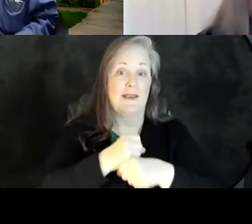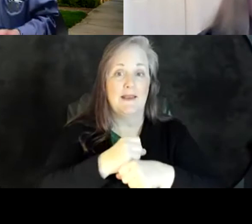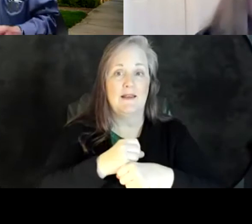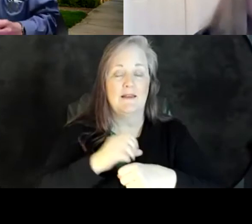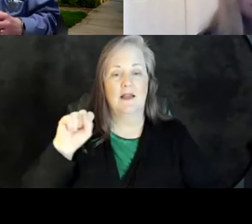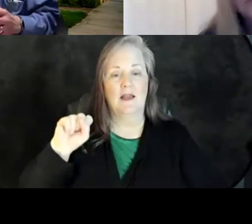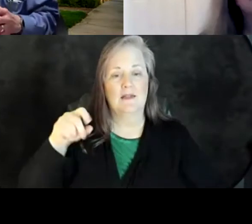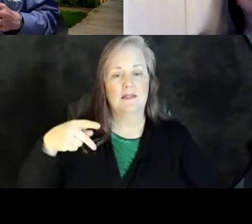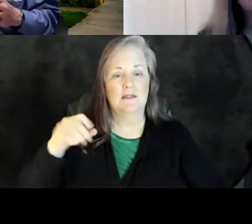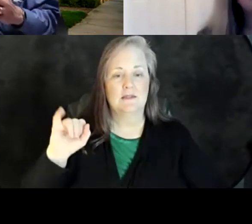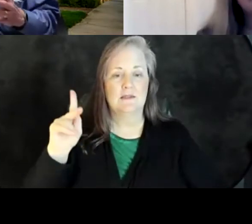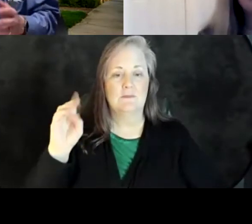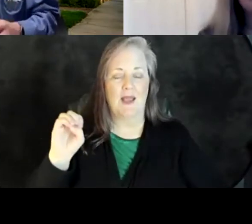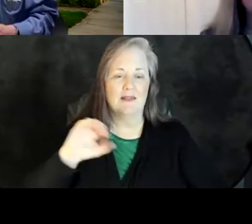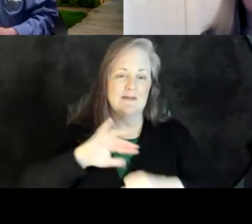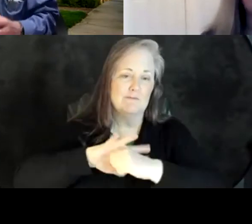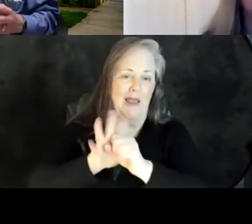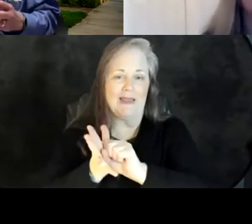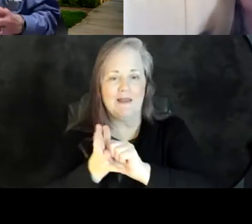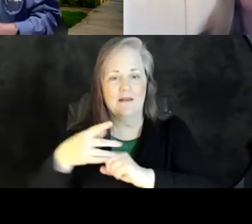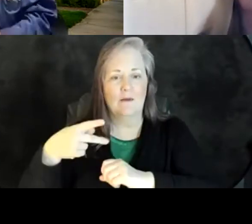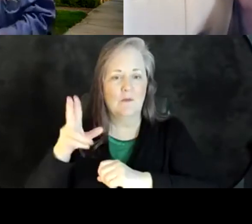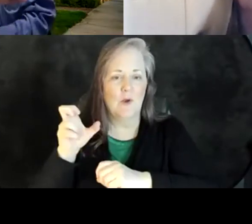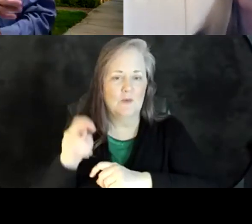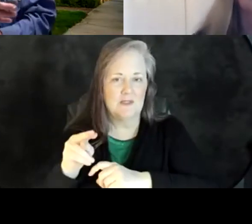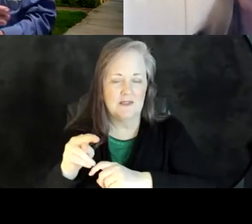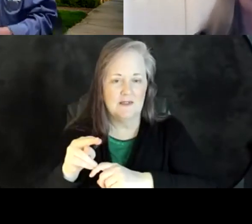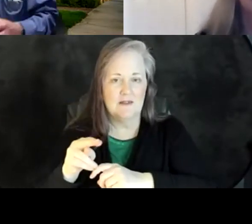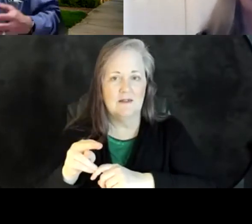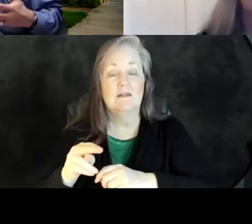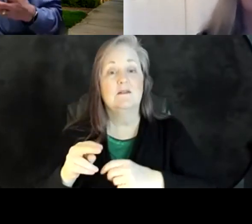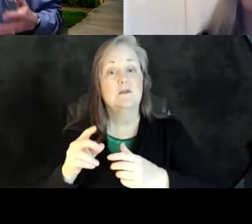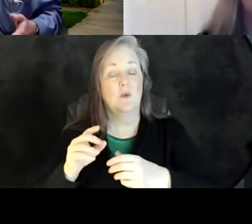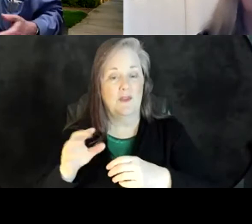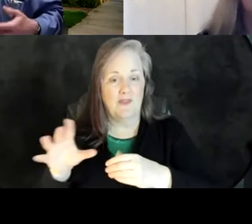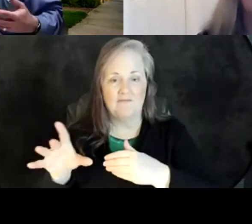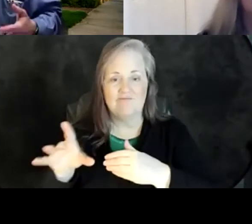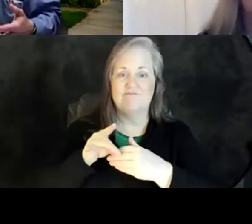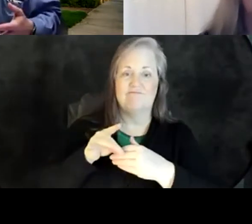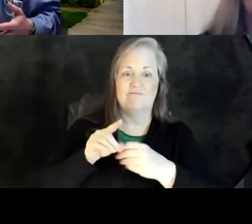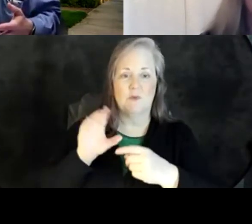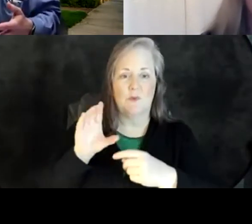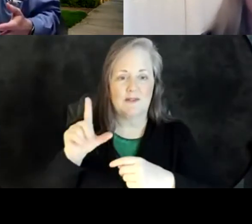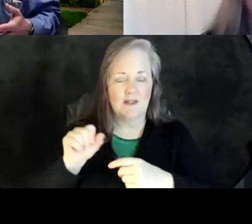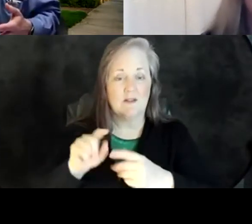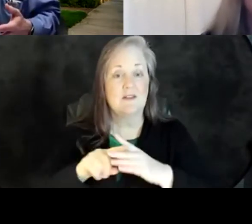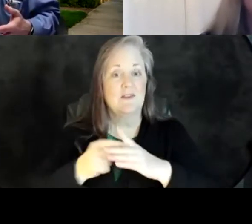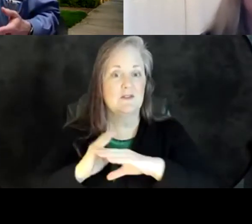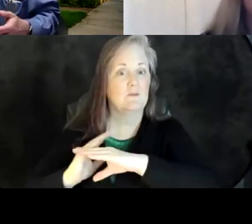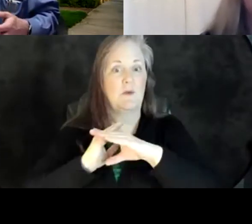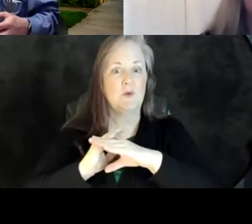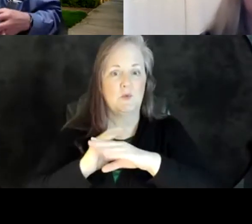spike protein that then is displayed on those cells and starts the immune